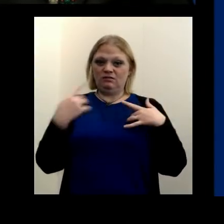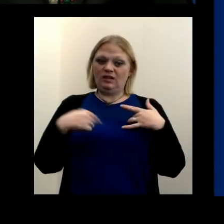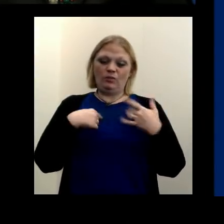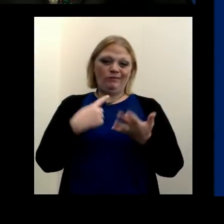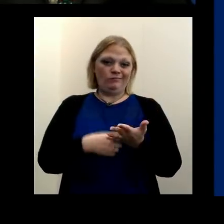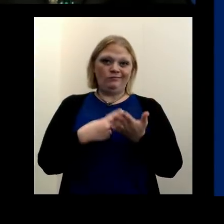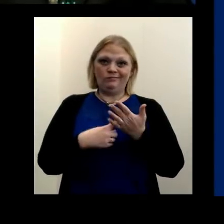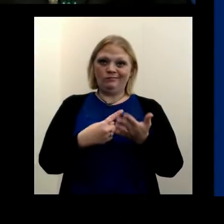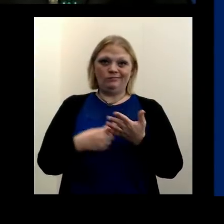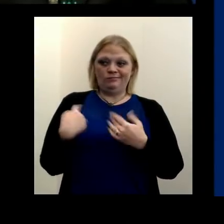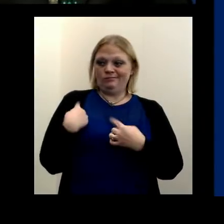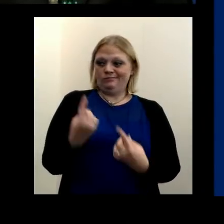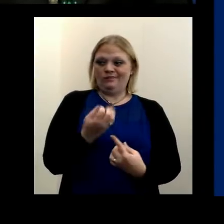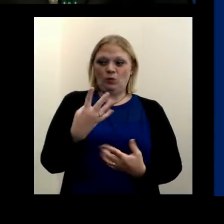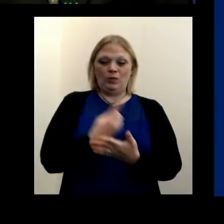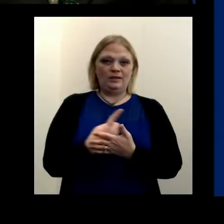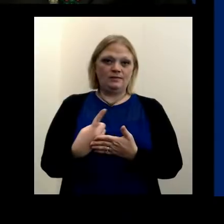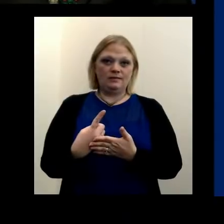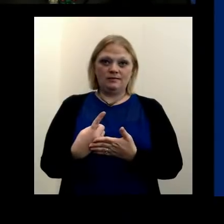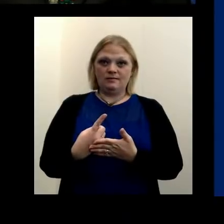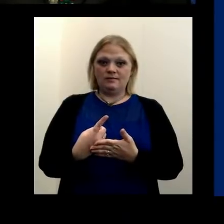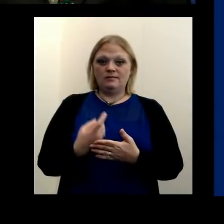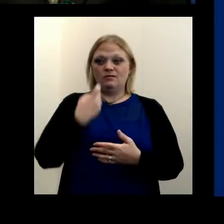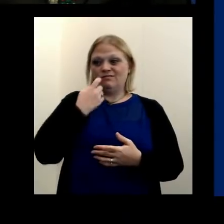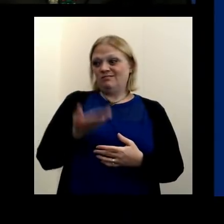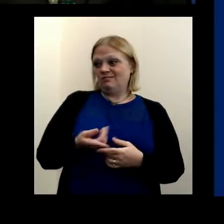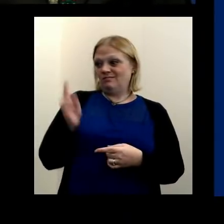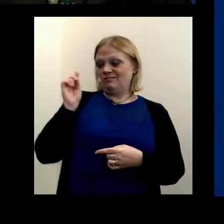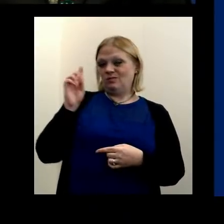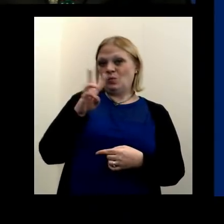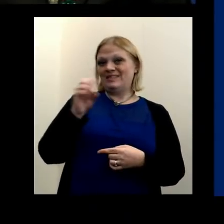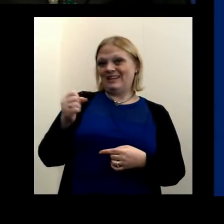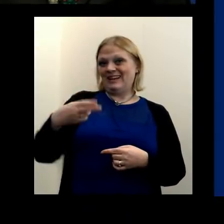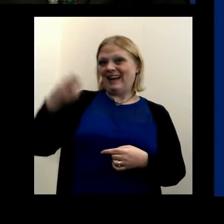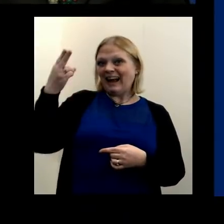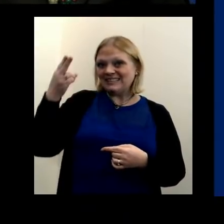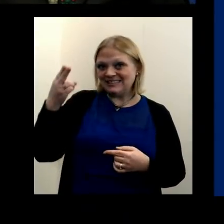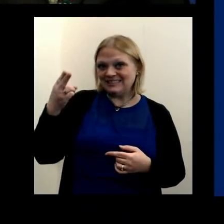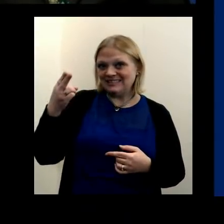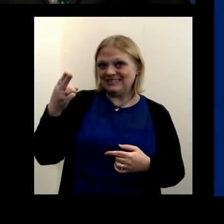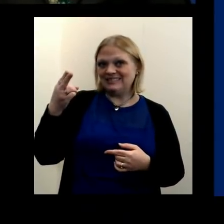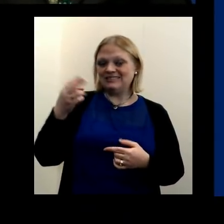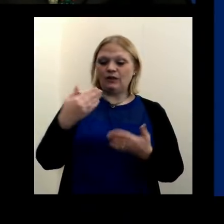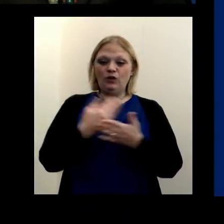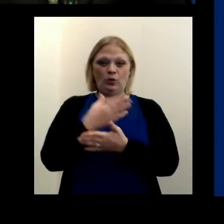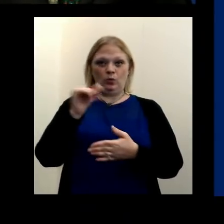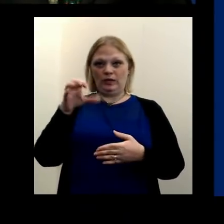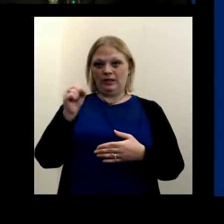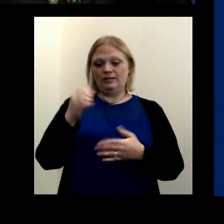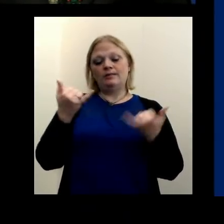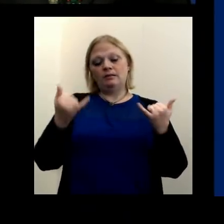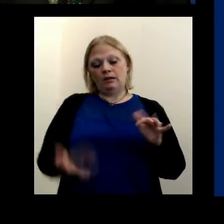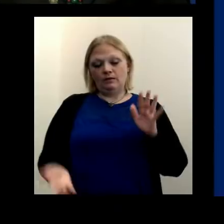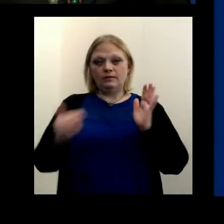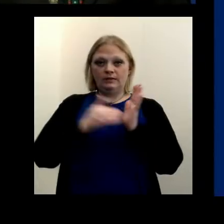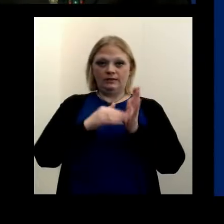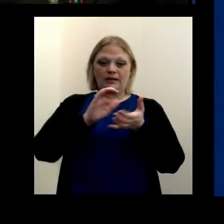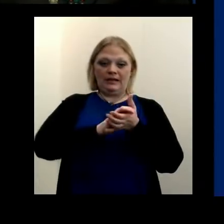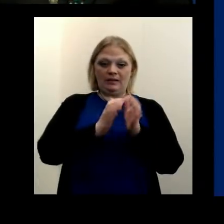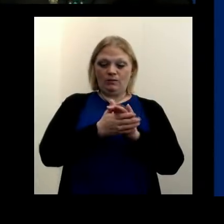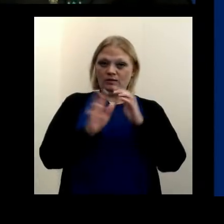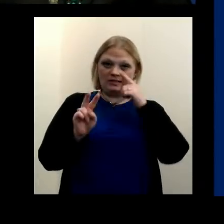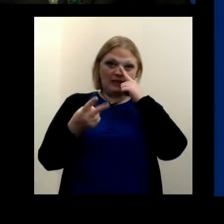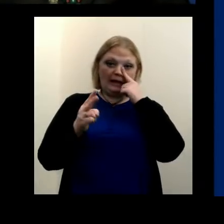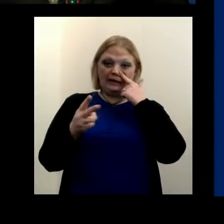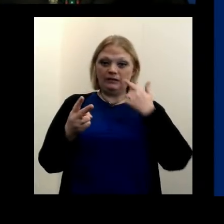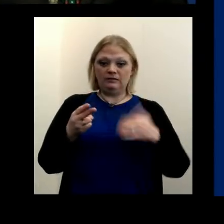few weeks. And as I said, last week West Seneca had the highest number of raw new cases. It did again. Hamburg was second